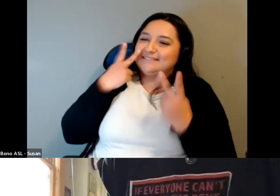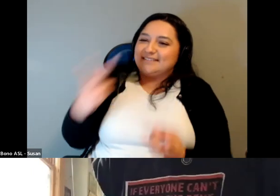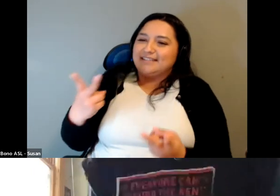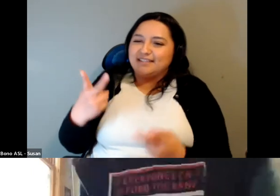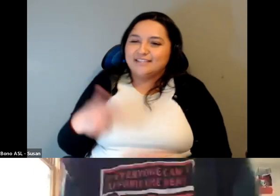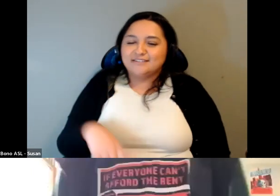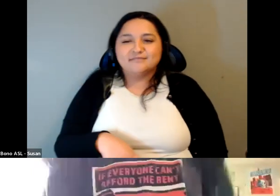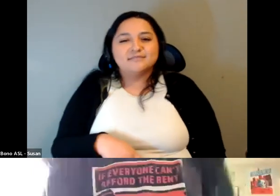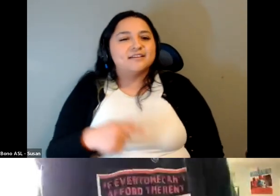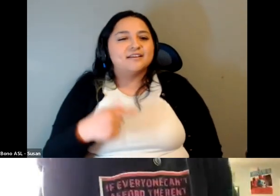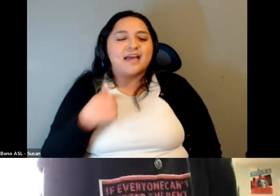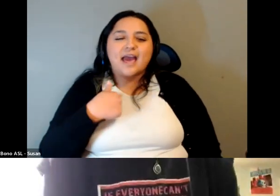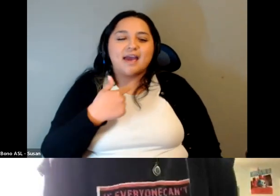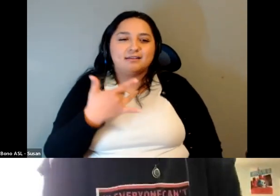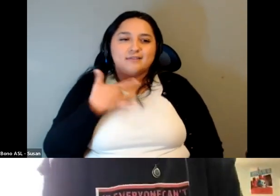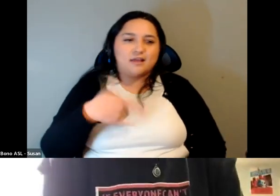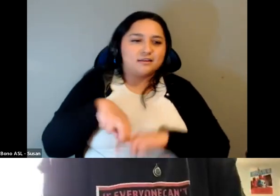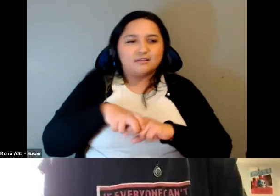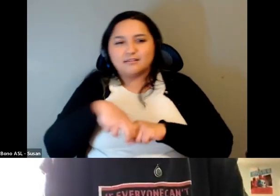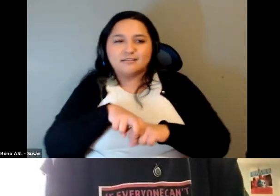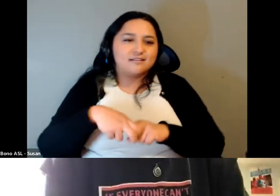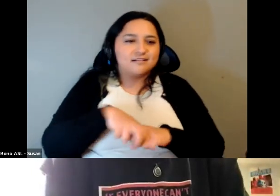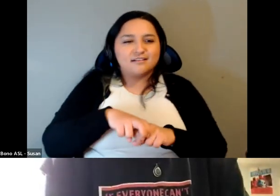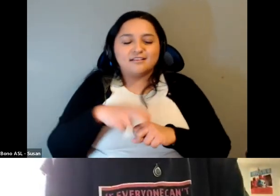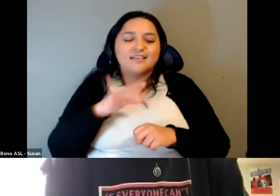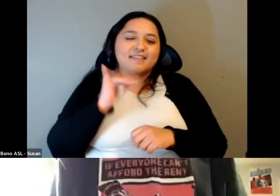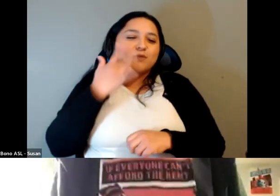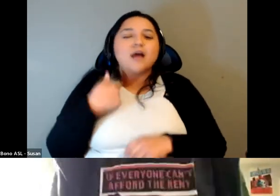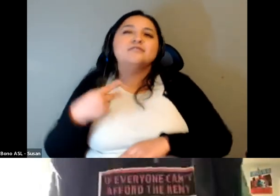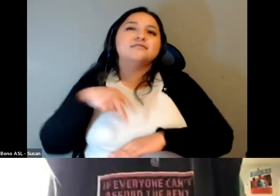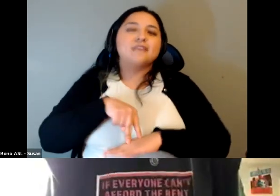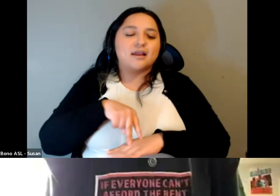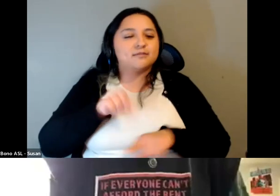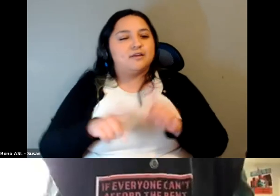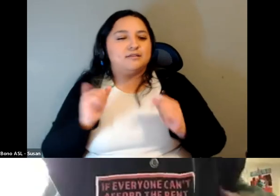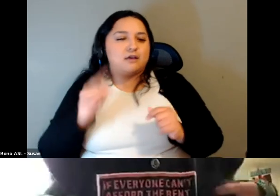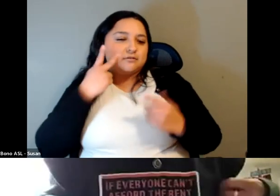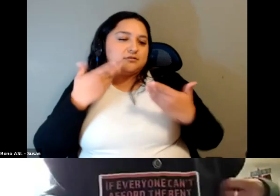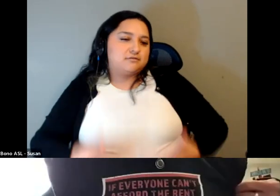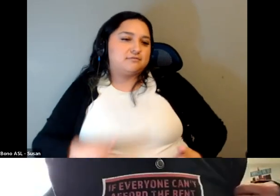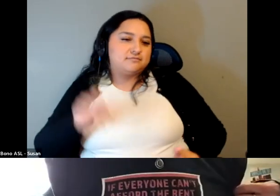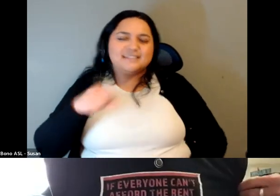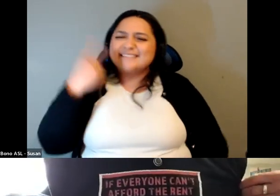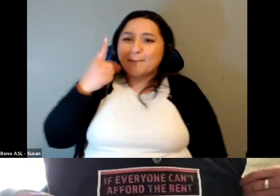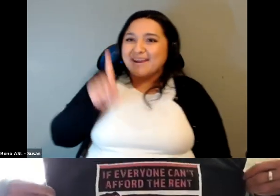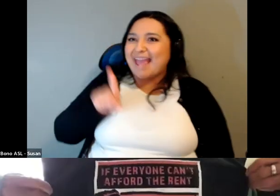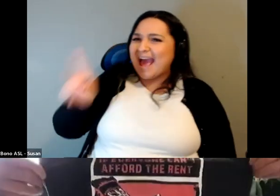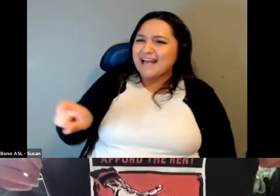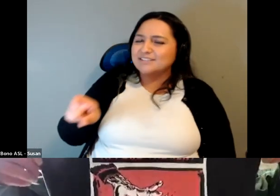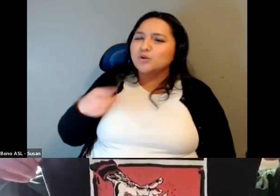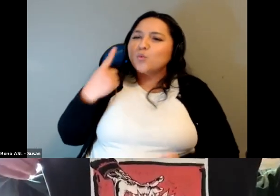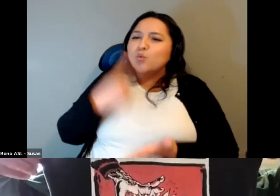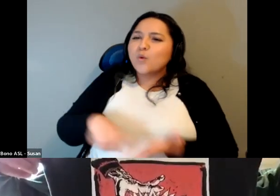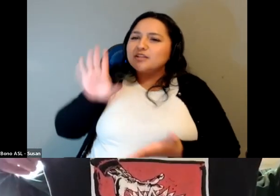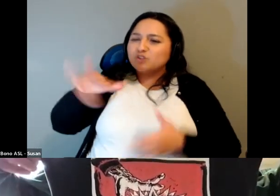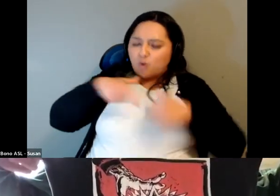I don't sit still very well, so I was always standing up. But okay, yeah, but now we can see that someone asked, what's the message on the lower half of your shirt?